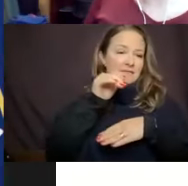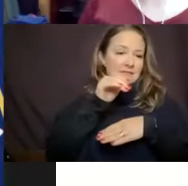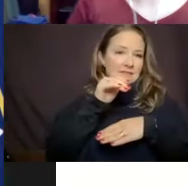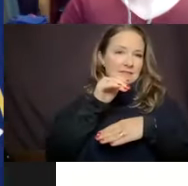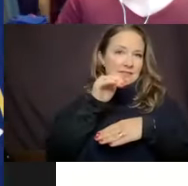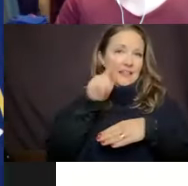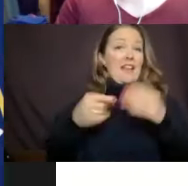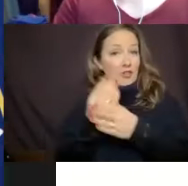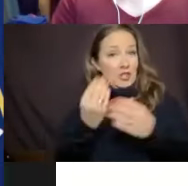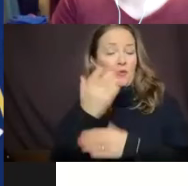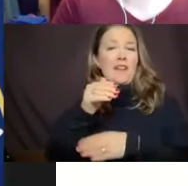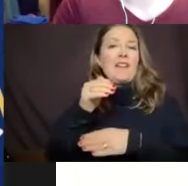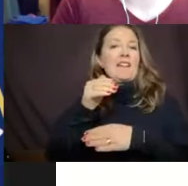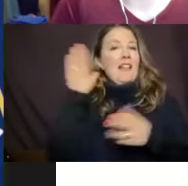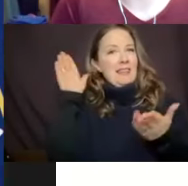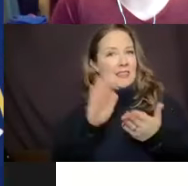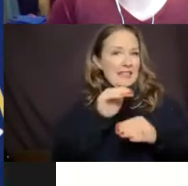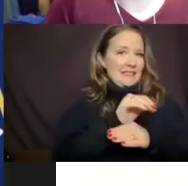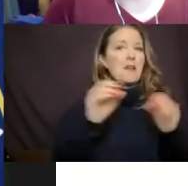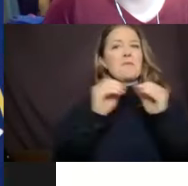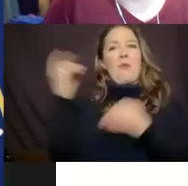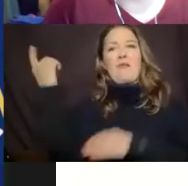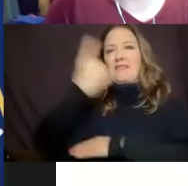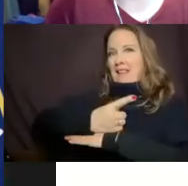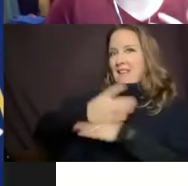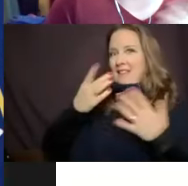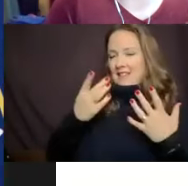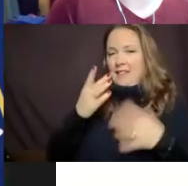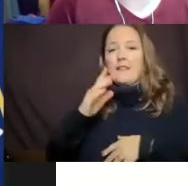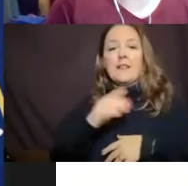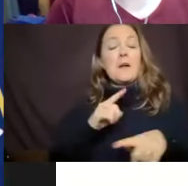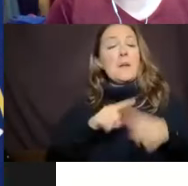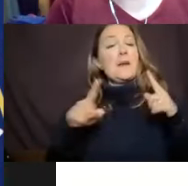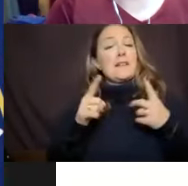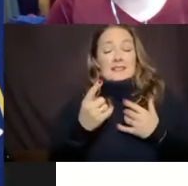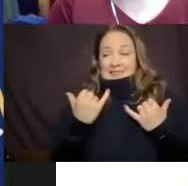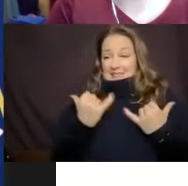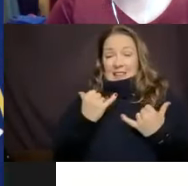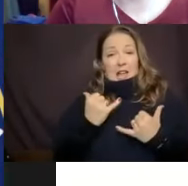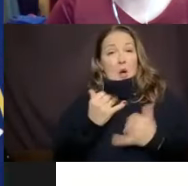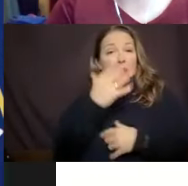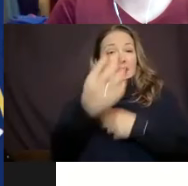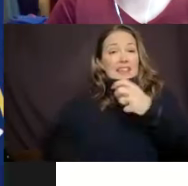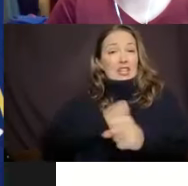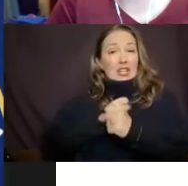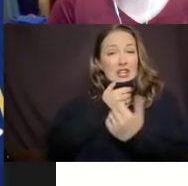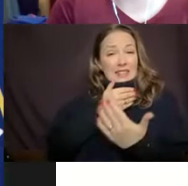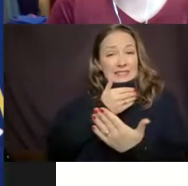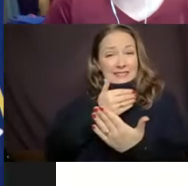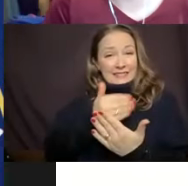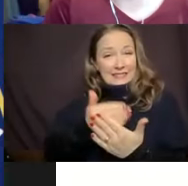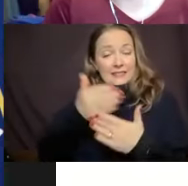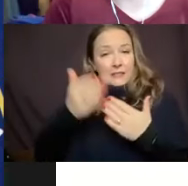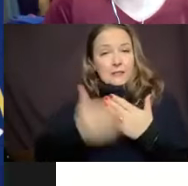this spring. When the year comes to close, we start to think about all that we've been through this past